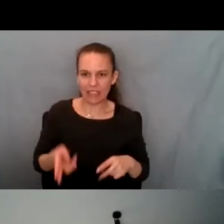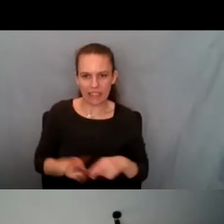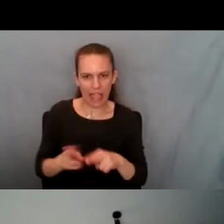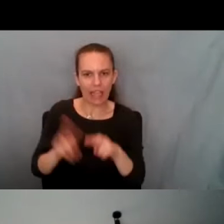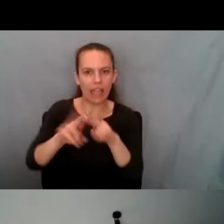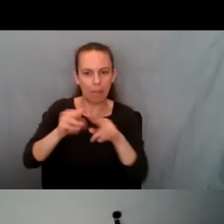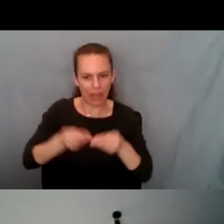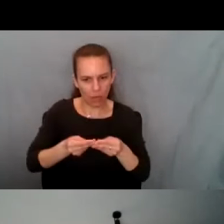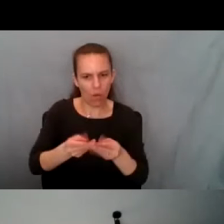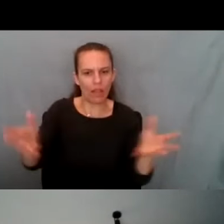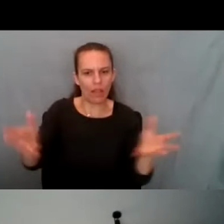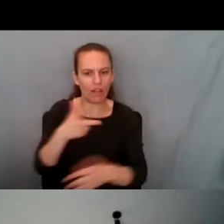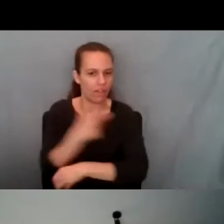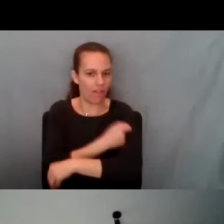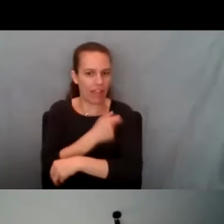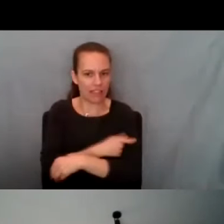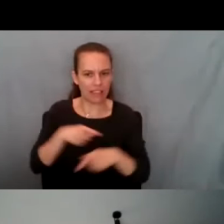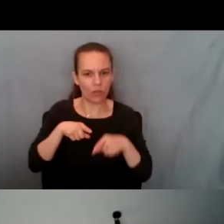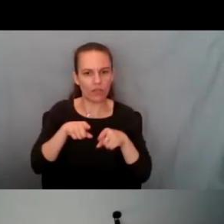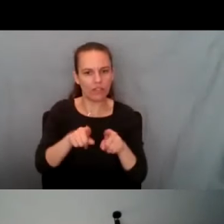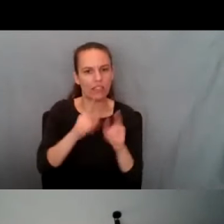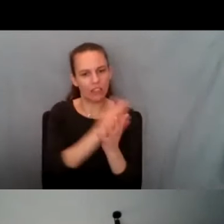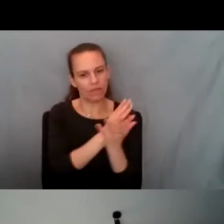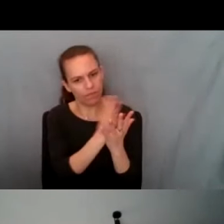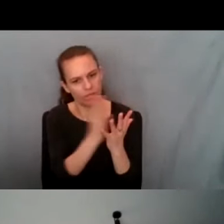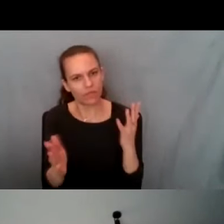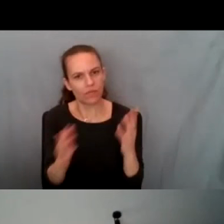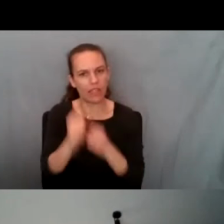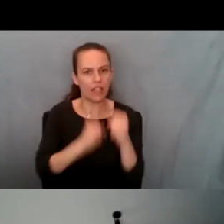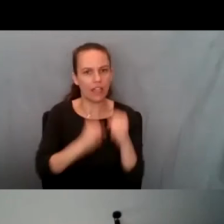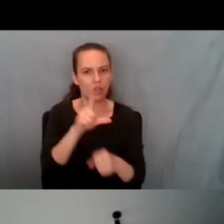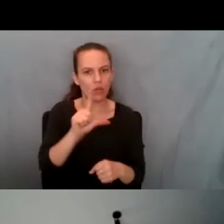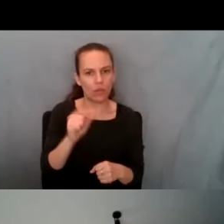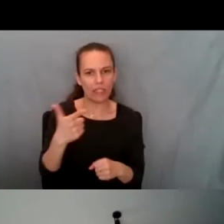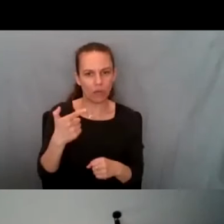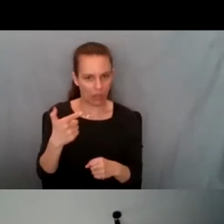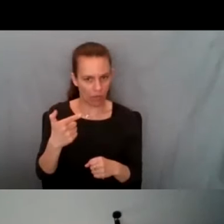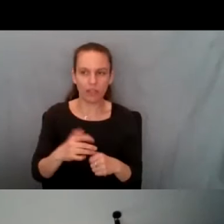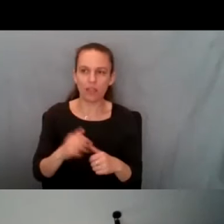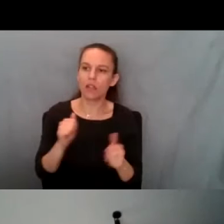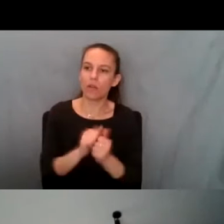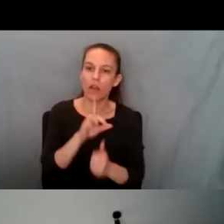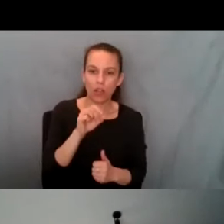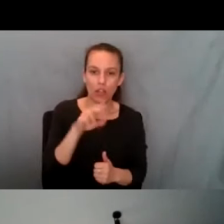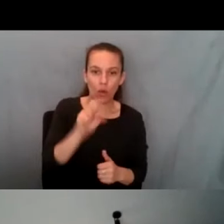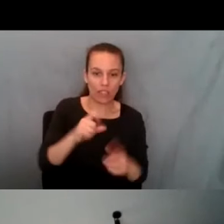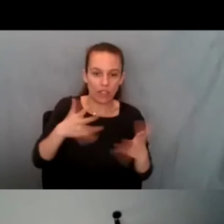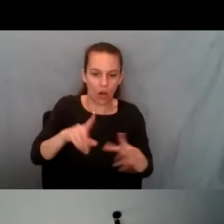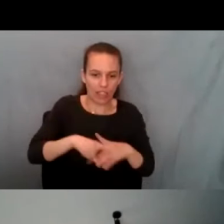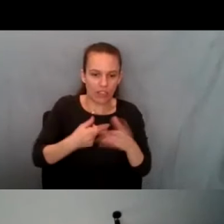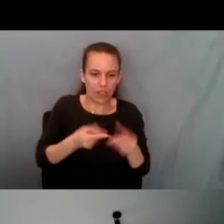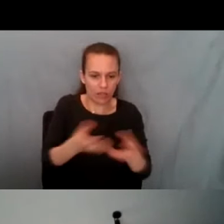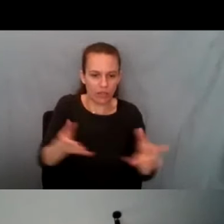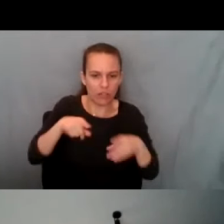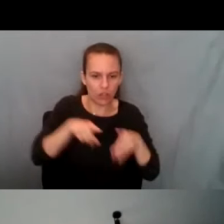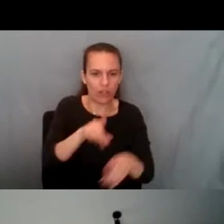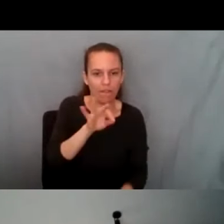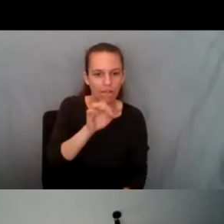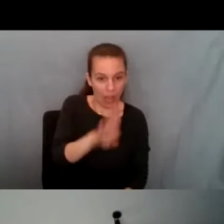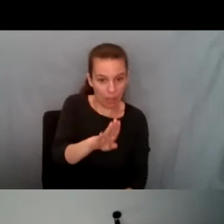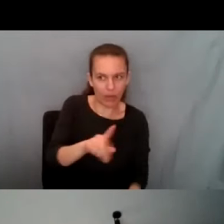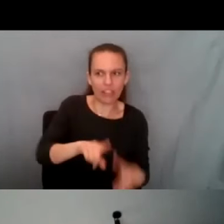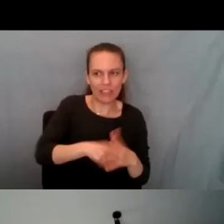of 2021, with doses rolling already in February. And then, as you can see, a steady increase in